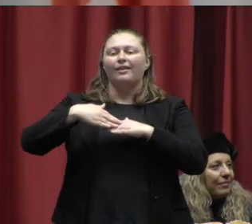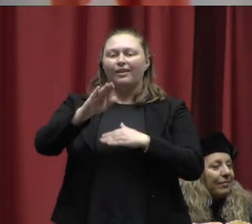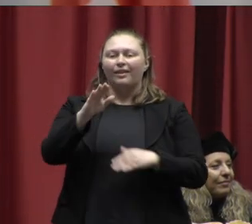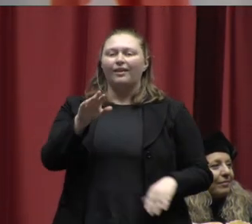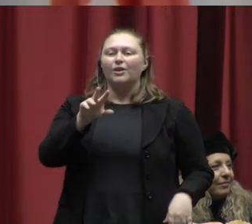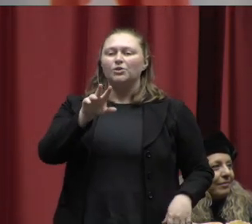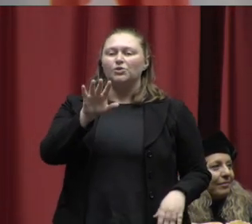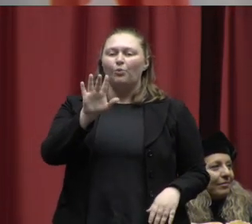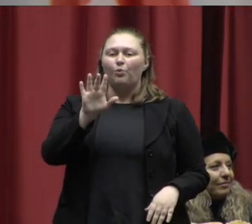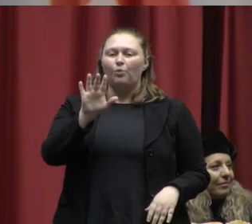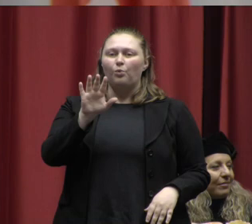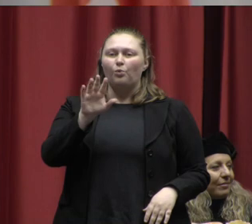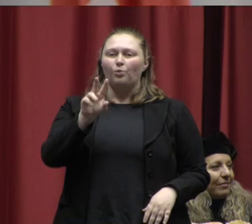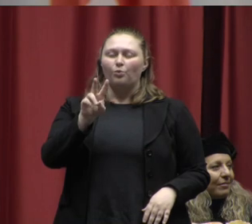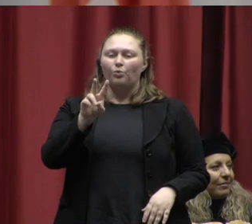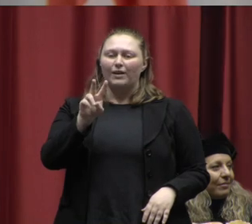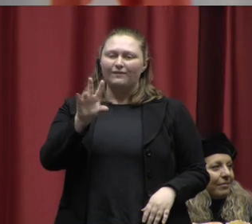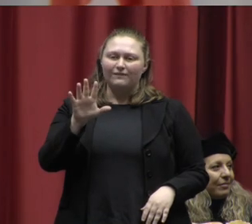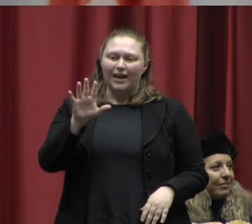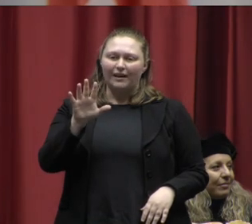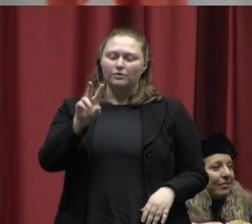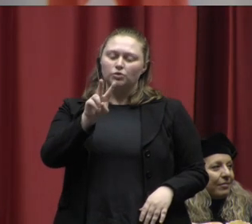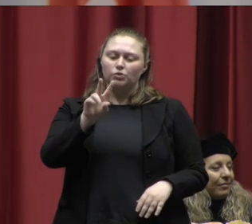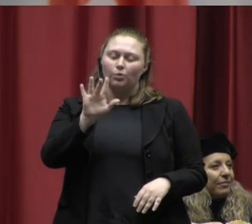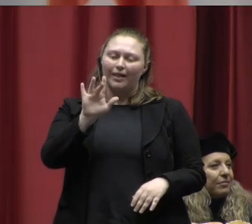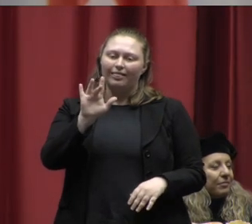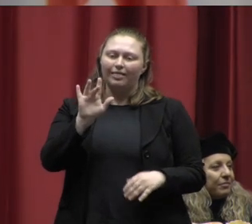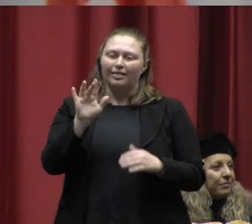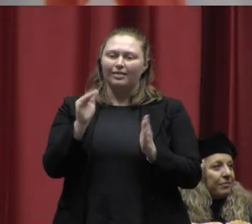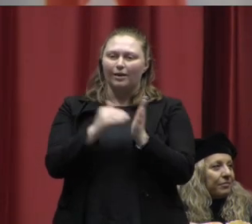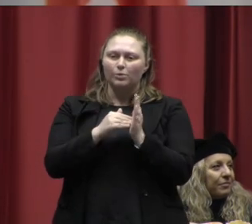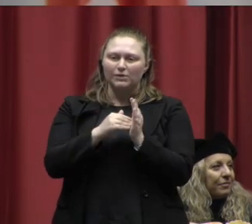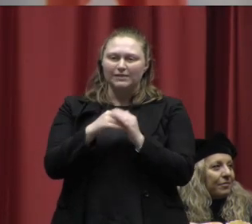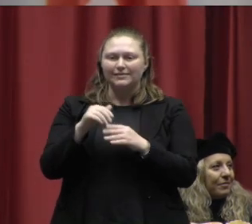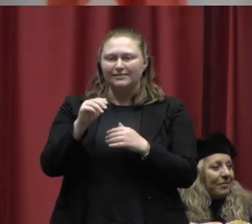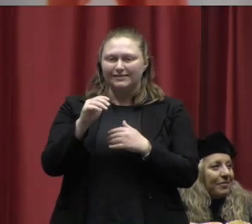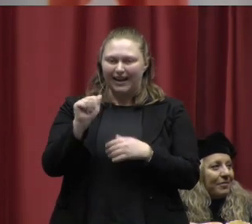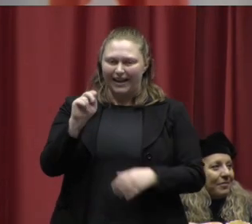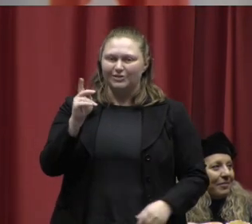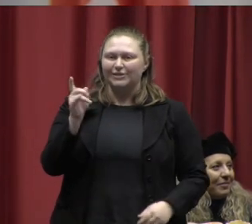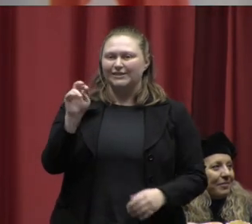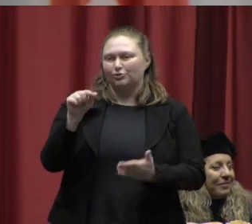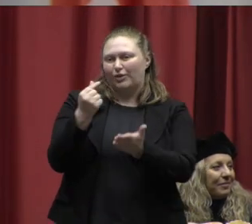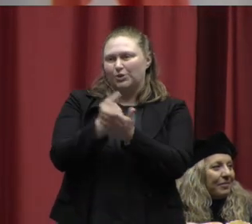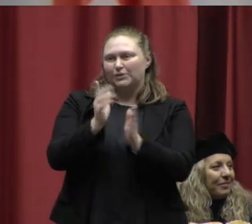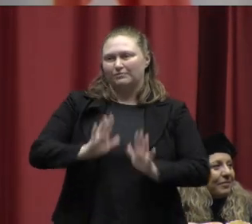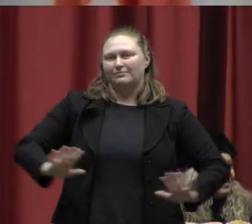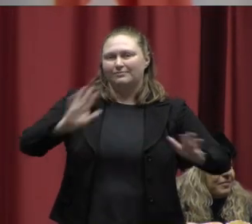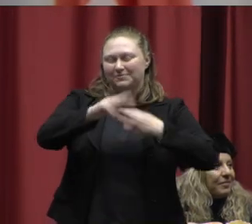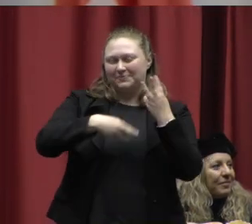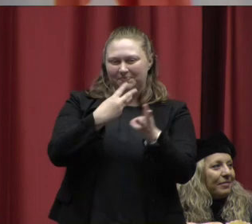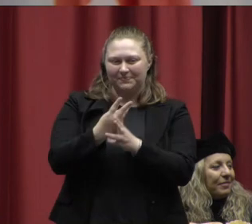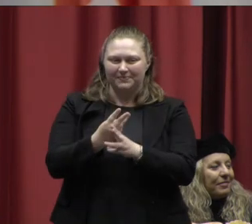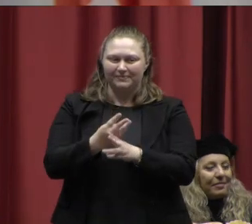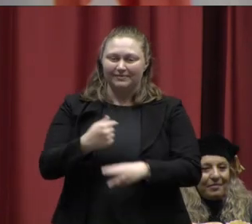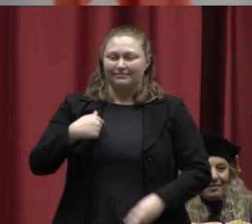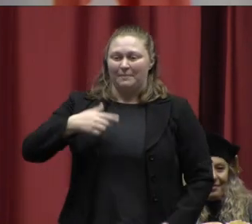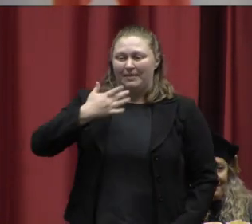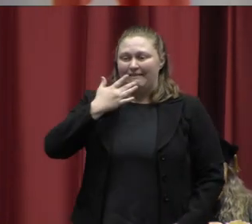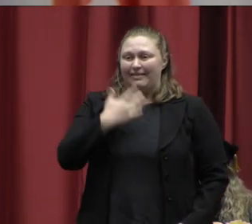25 Anderson graduates worldwide. Let me start by extending